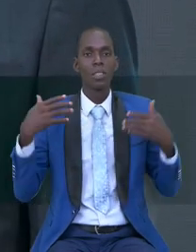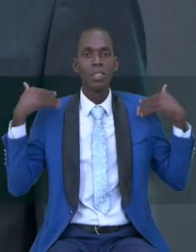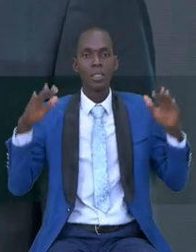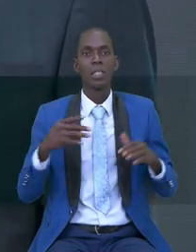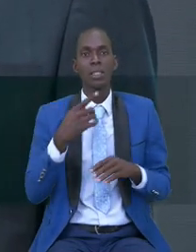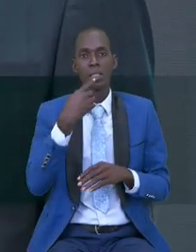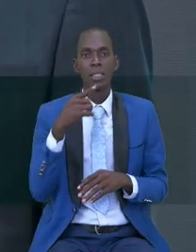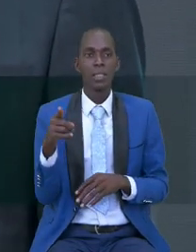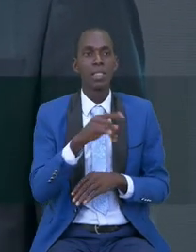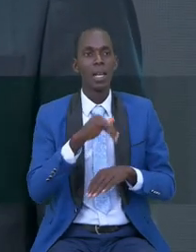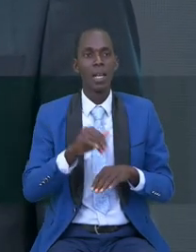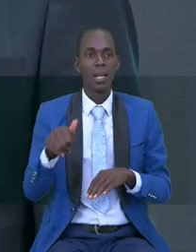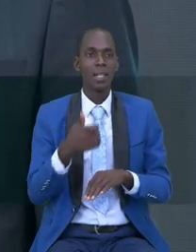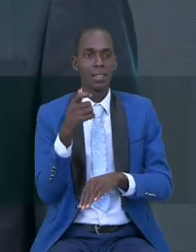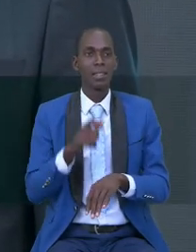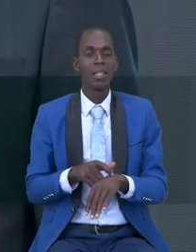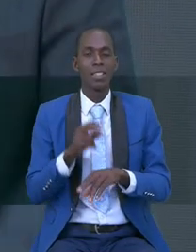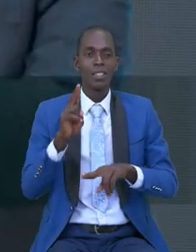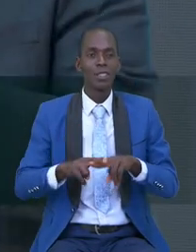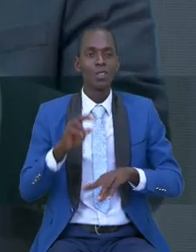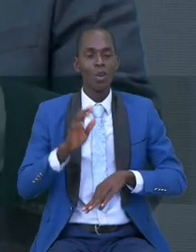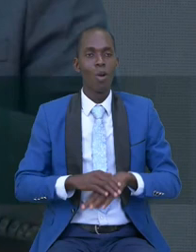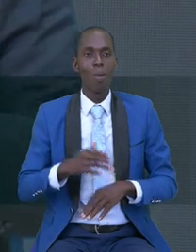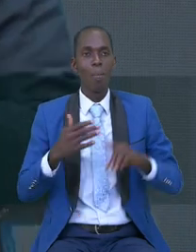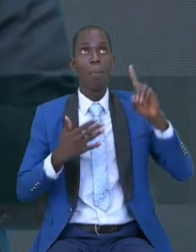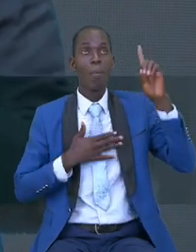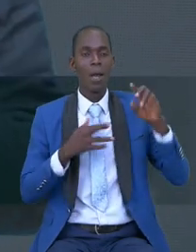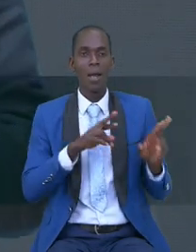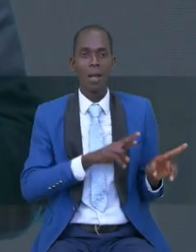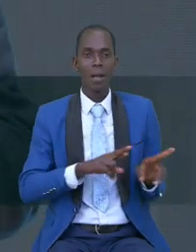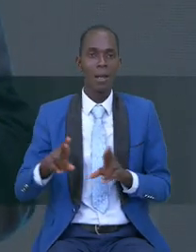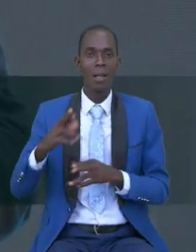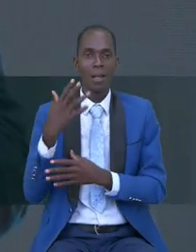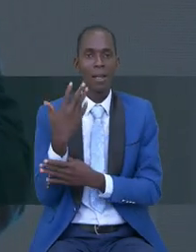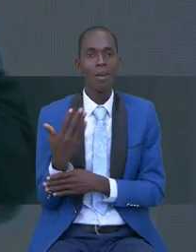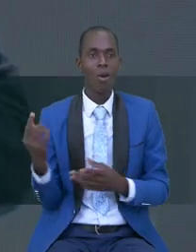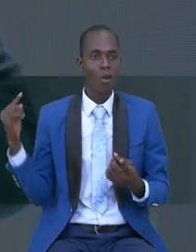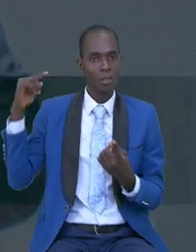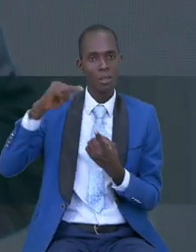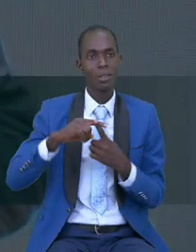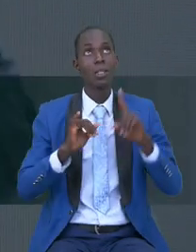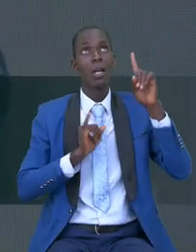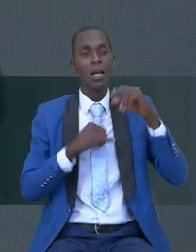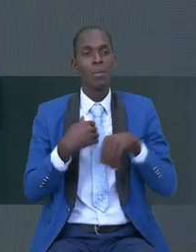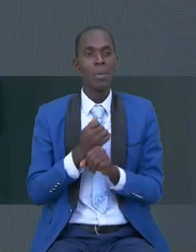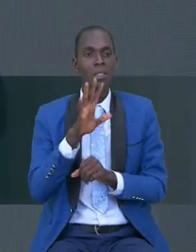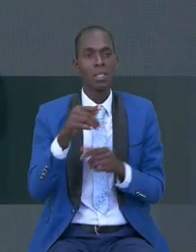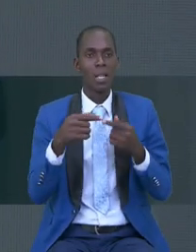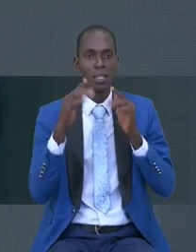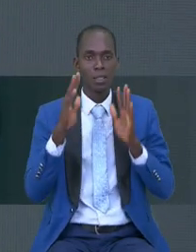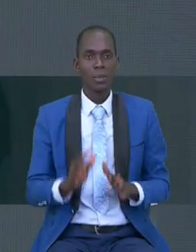time, sit on my right hand until I make thine enemies thy footstool.